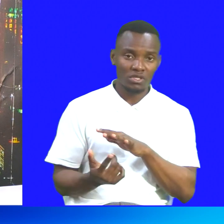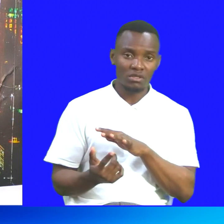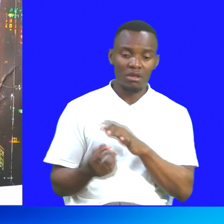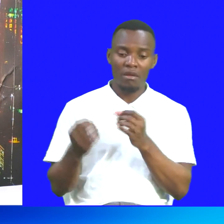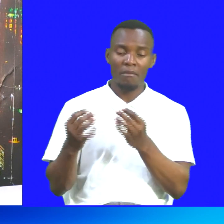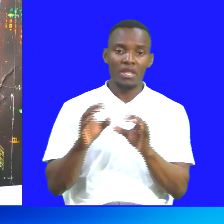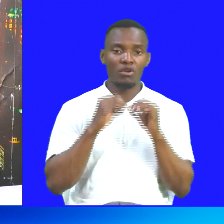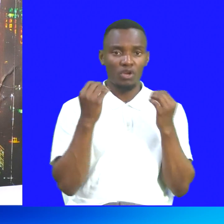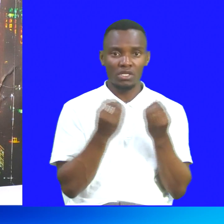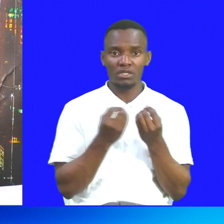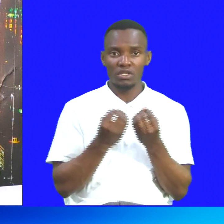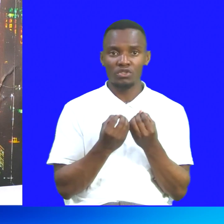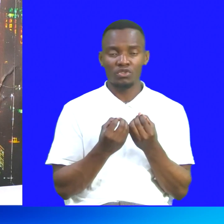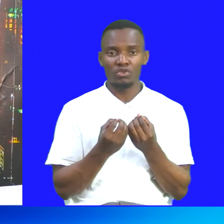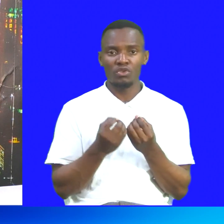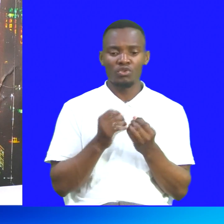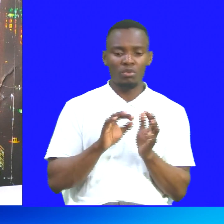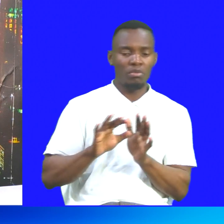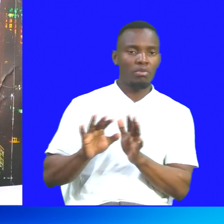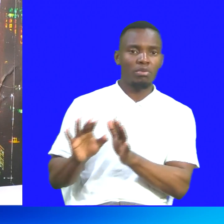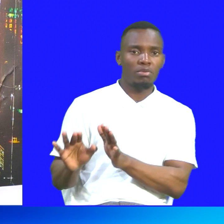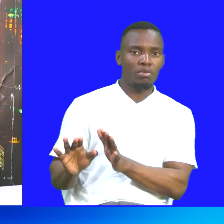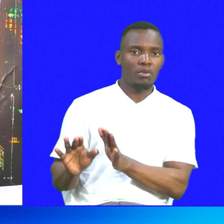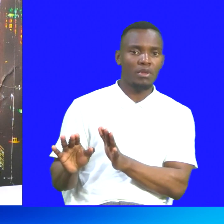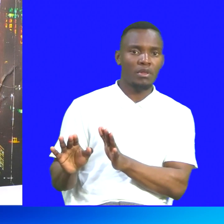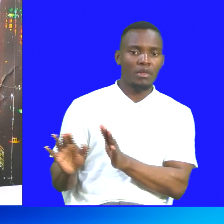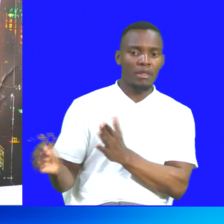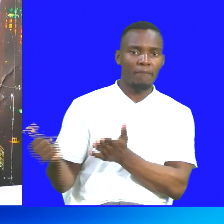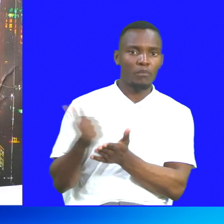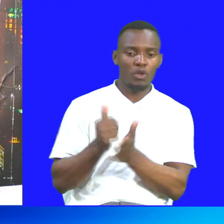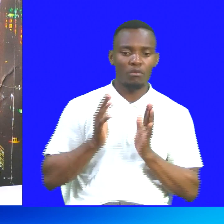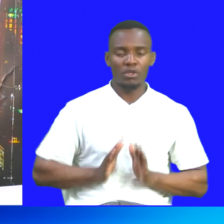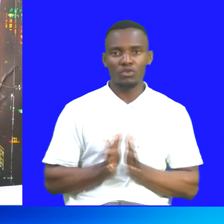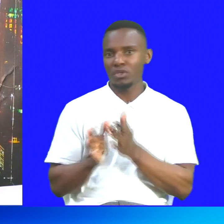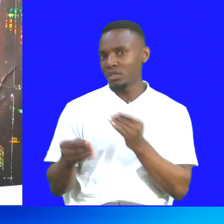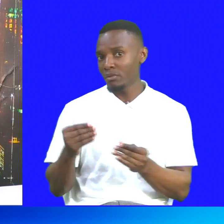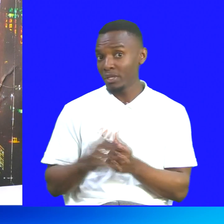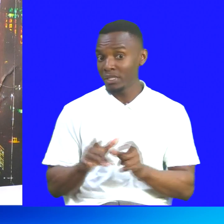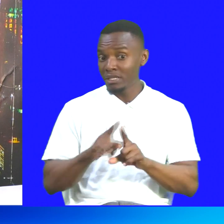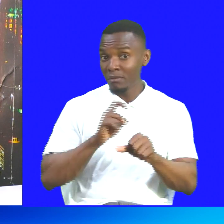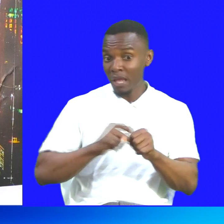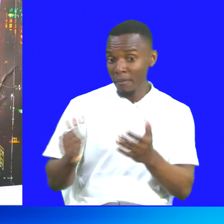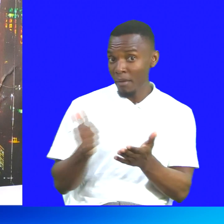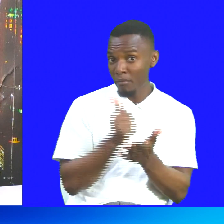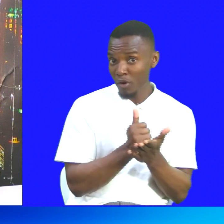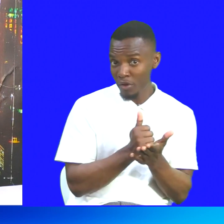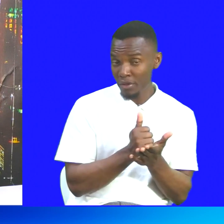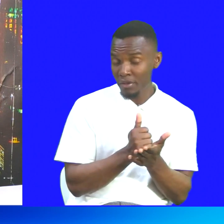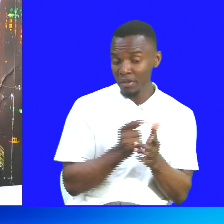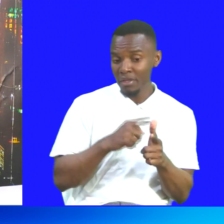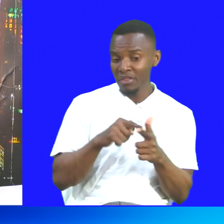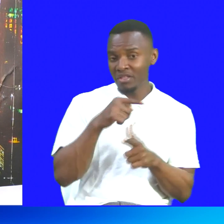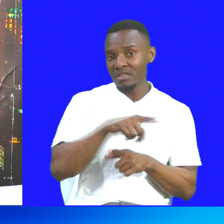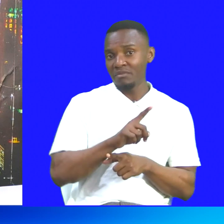many organizations shy away from employing them. And if they do, they are